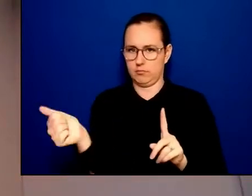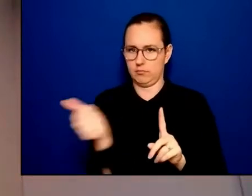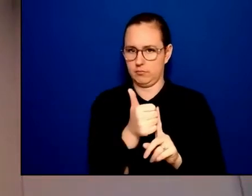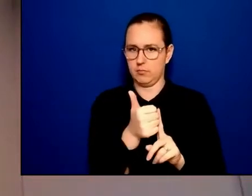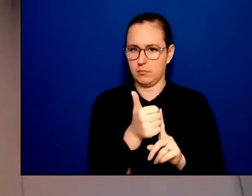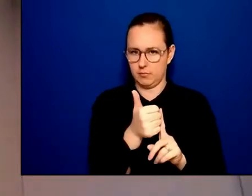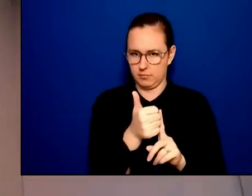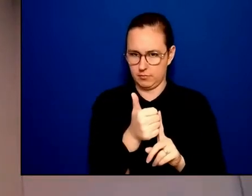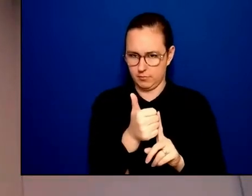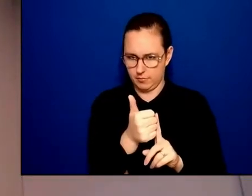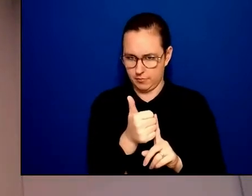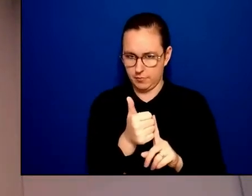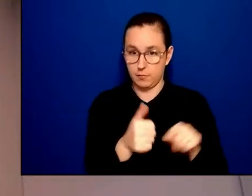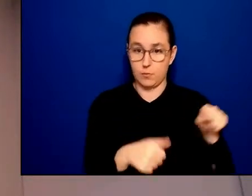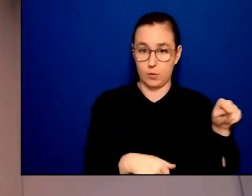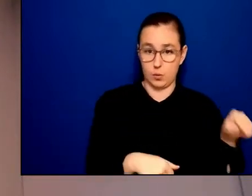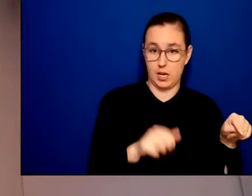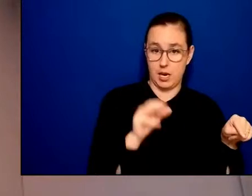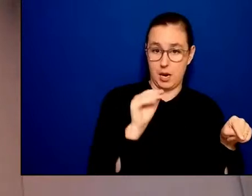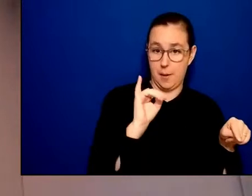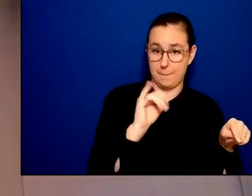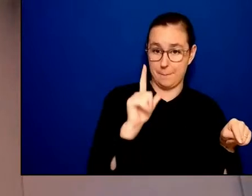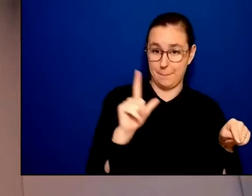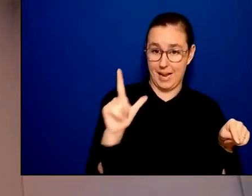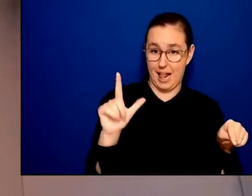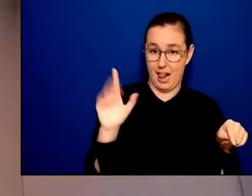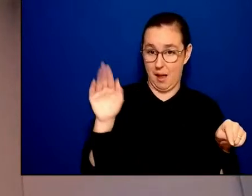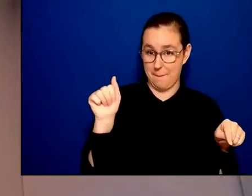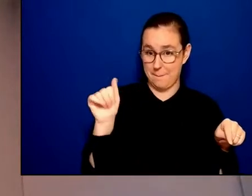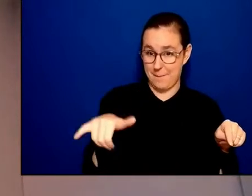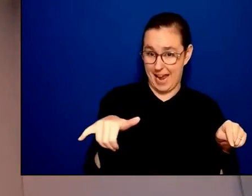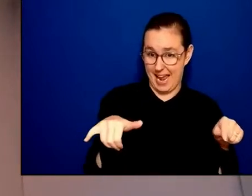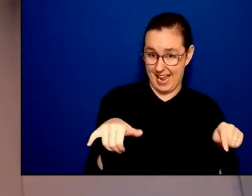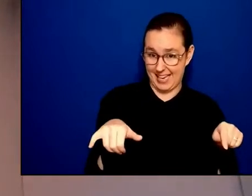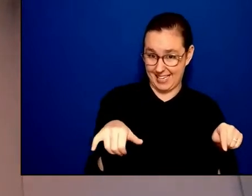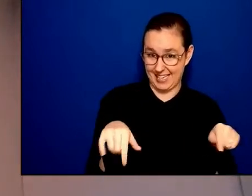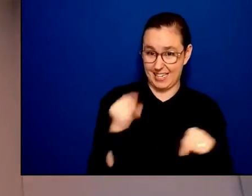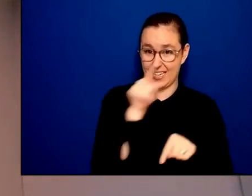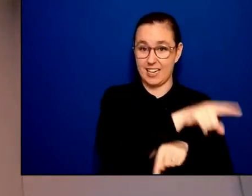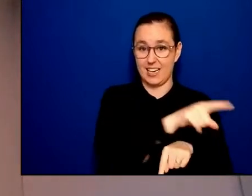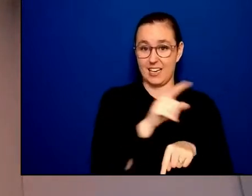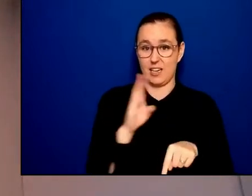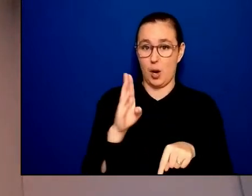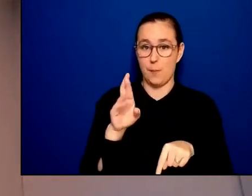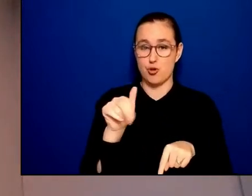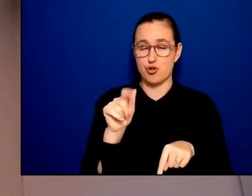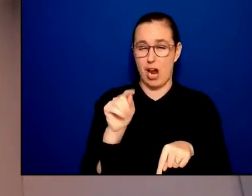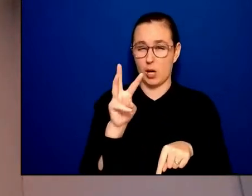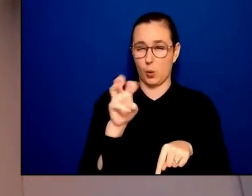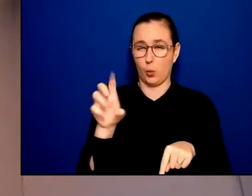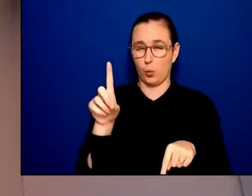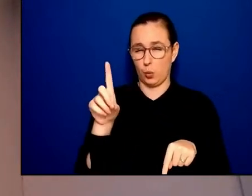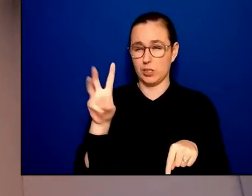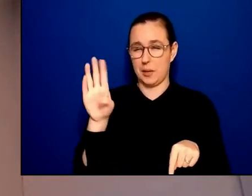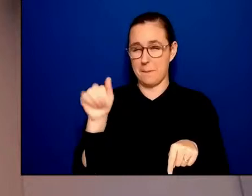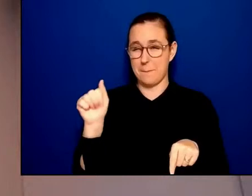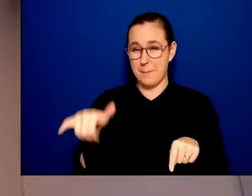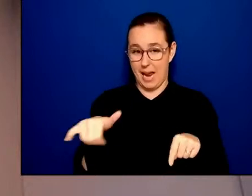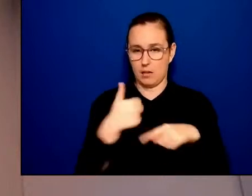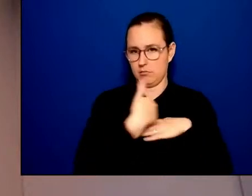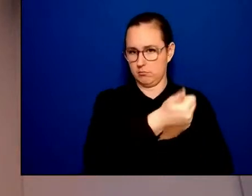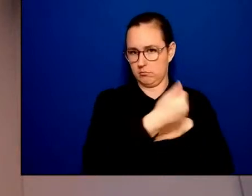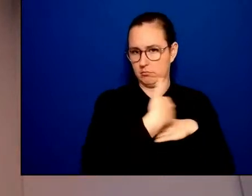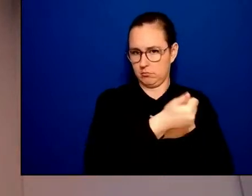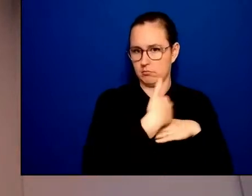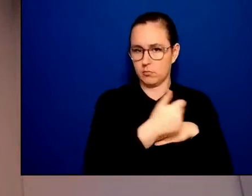Again, remind folks that you can check Drive BC for the travel times, but small sailings, so we need to ensure that really is essential